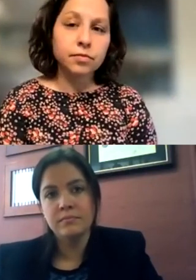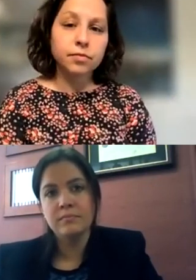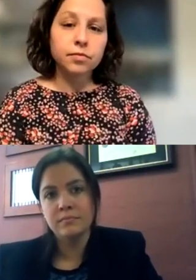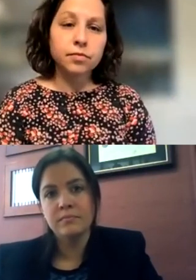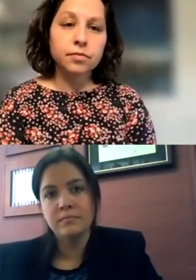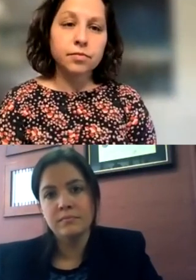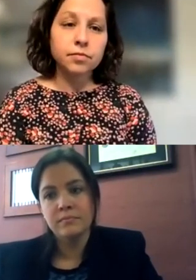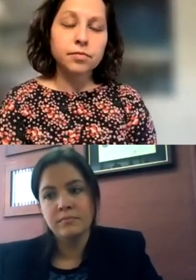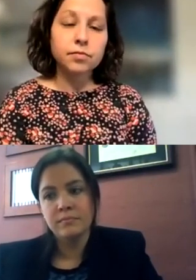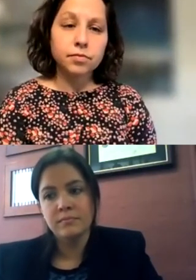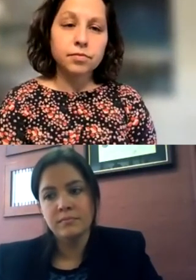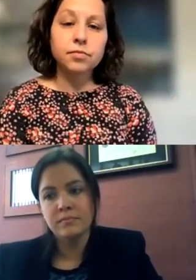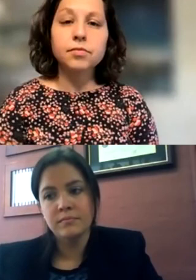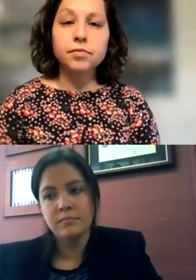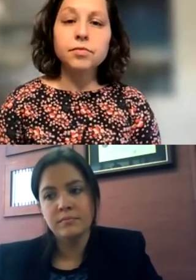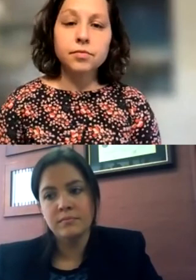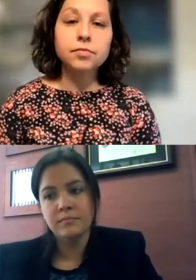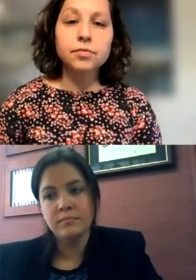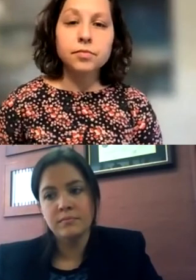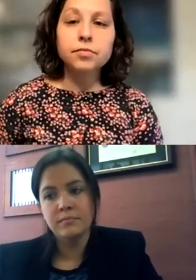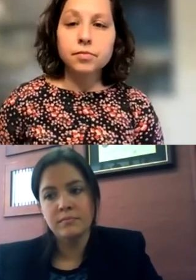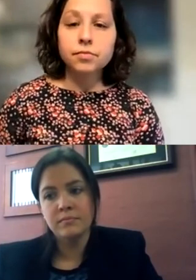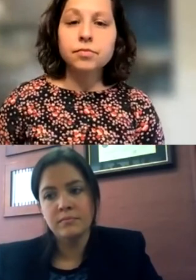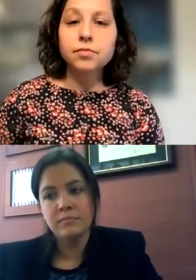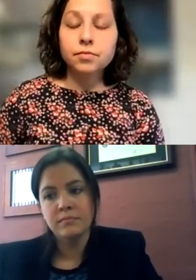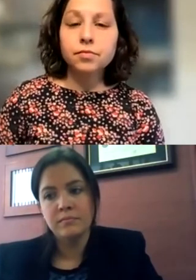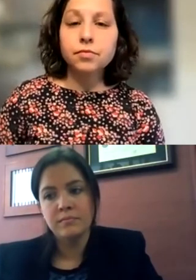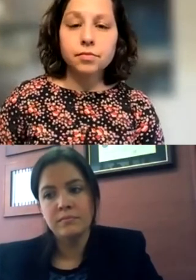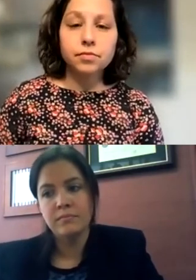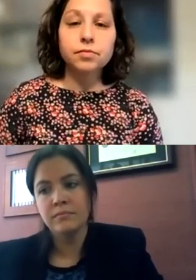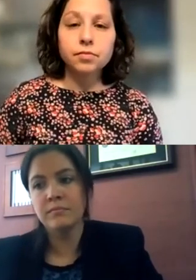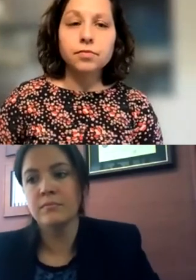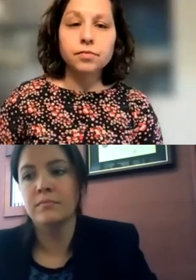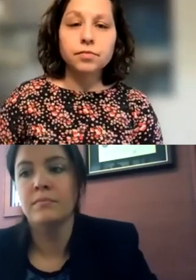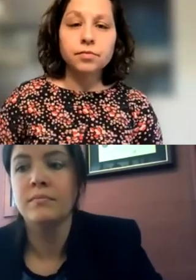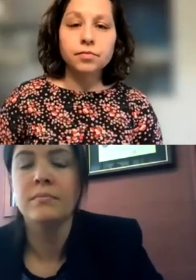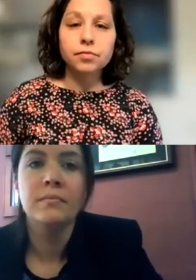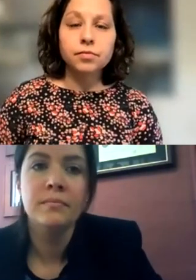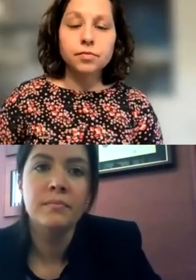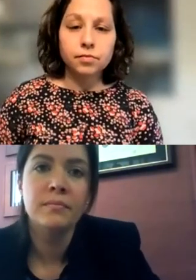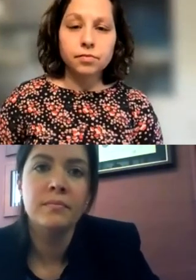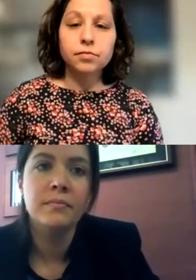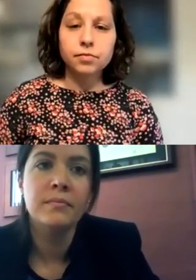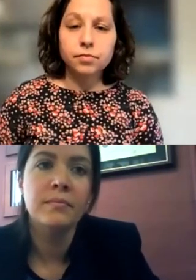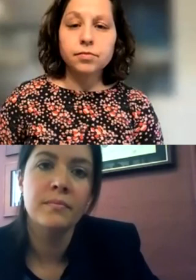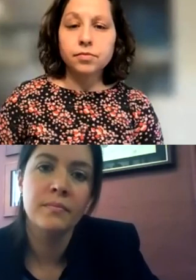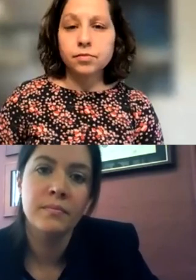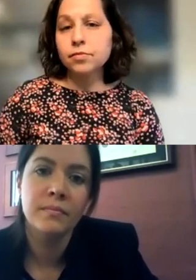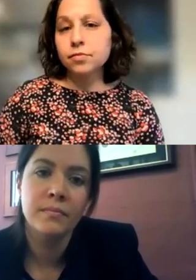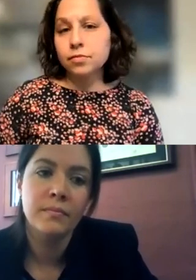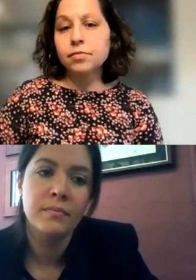depending on if there's an identified concern that has to do with less about how the person is with patients and more about how they are